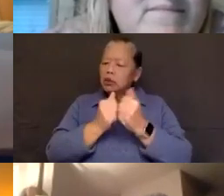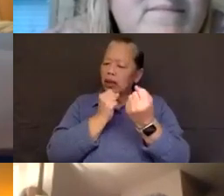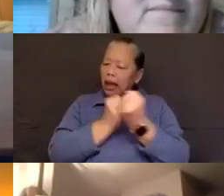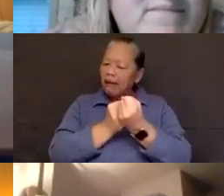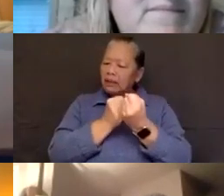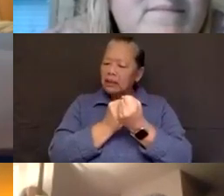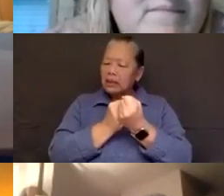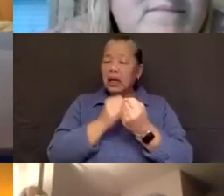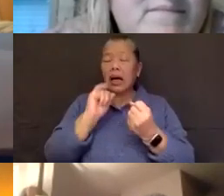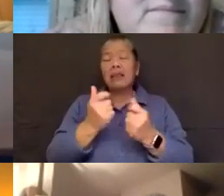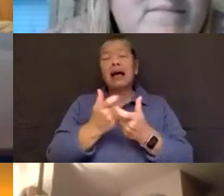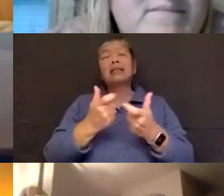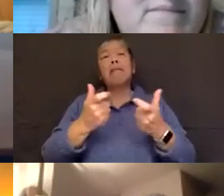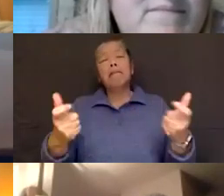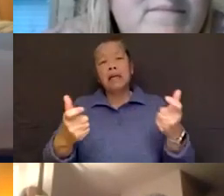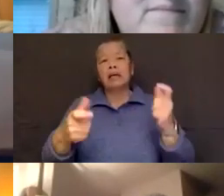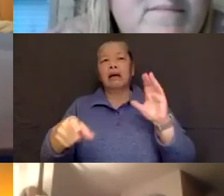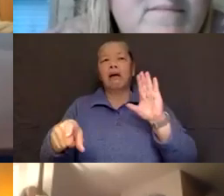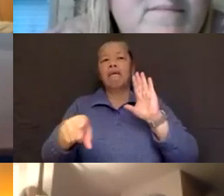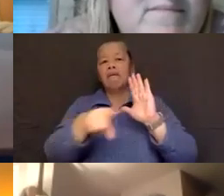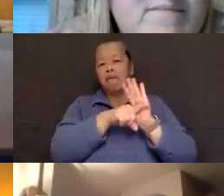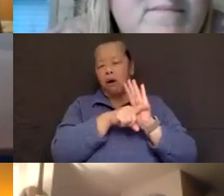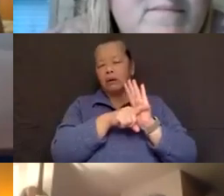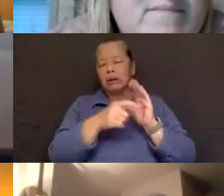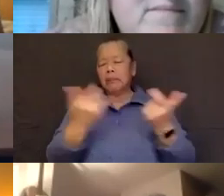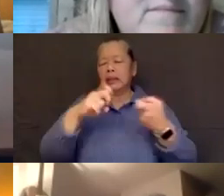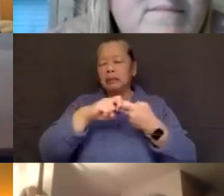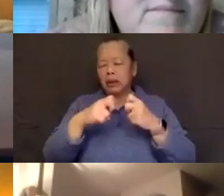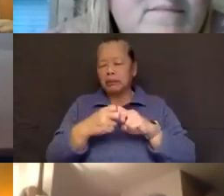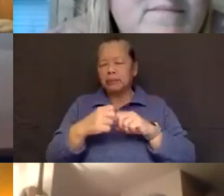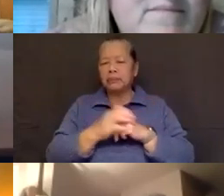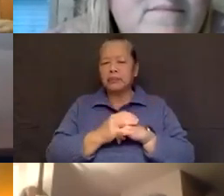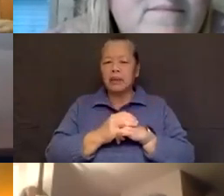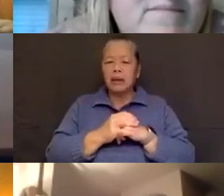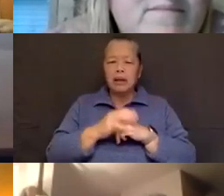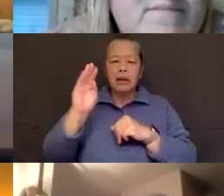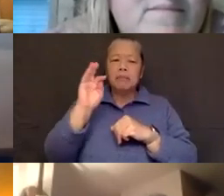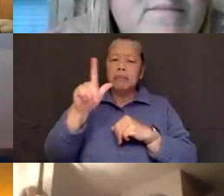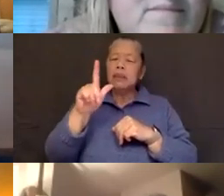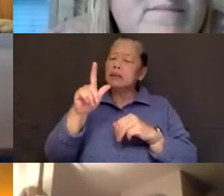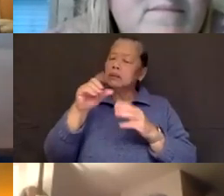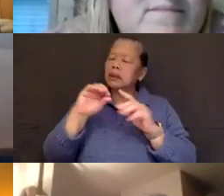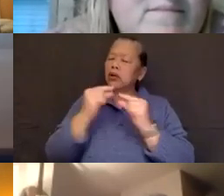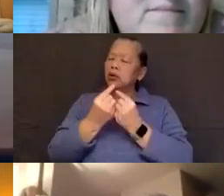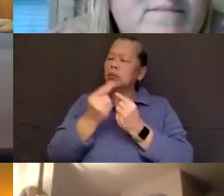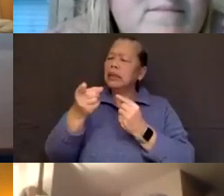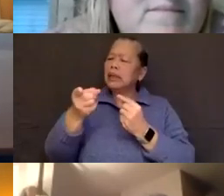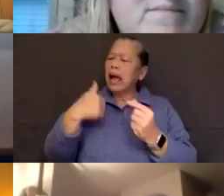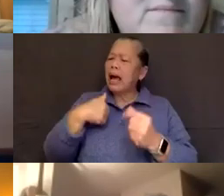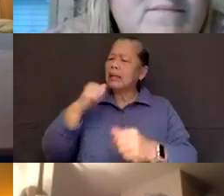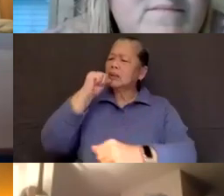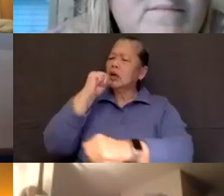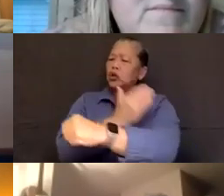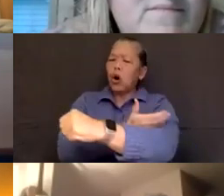fault. Yeah. Bill Dockery is part of our group, and he was sharing that he has a daughter who